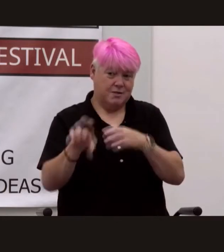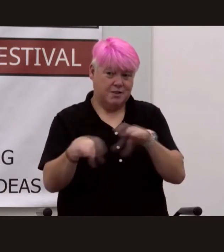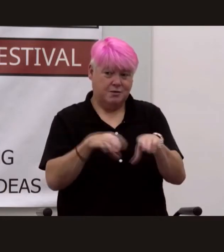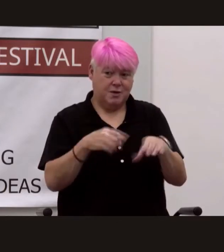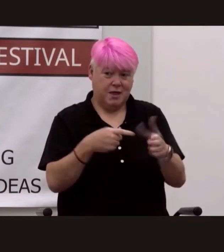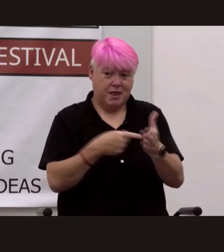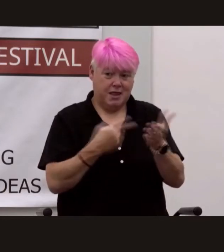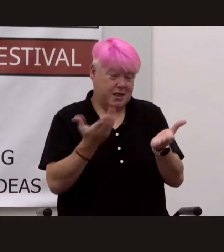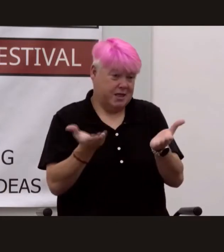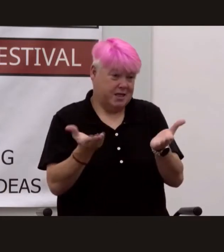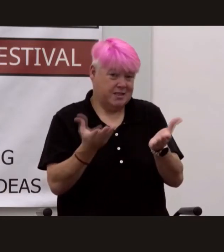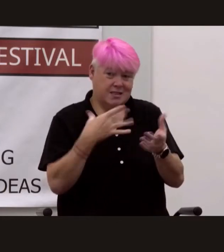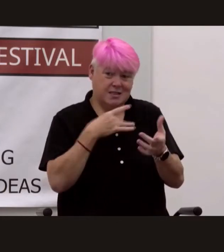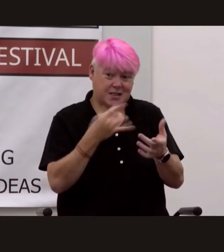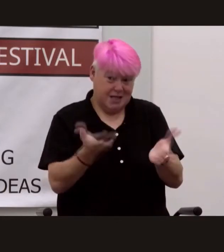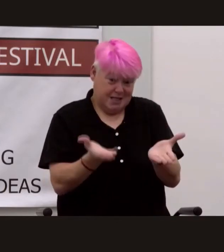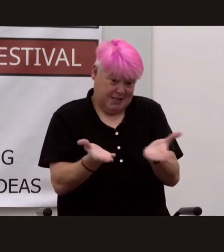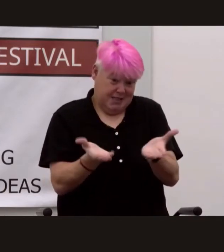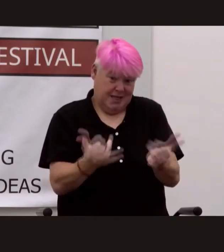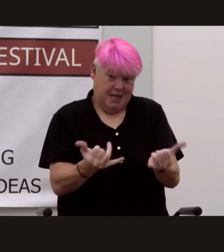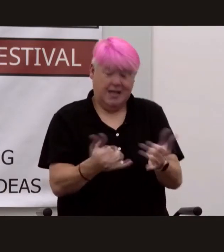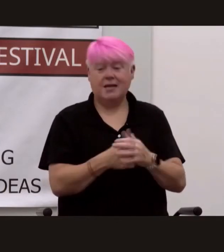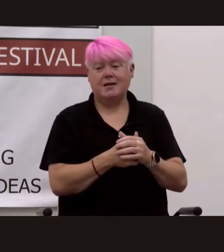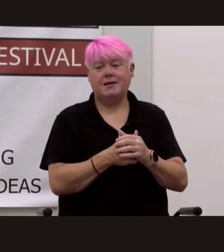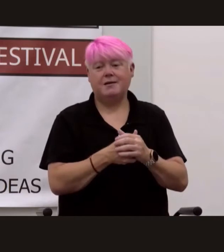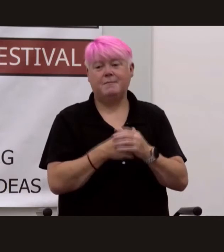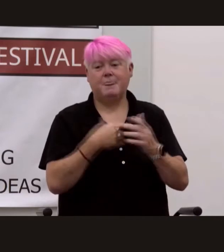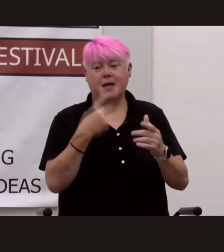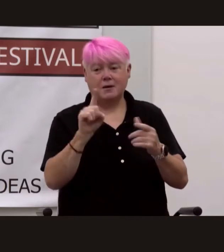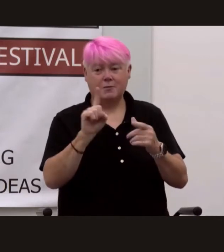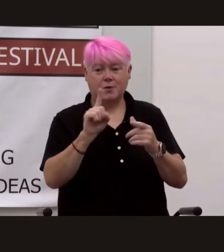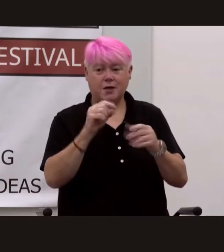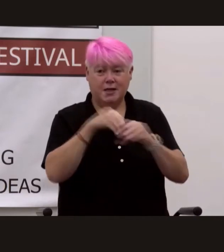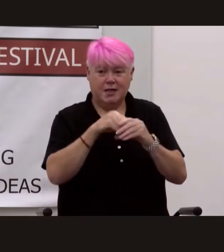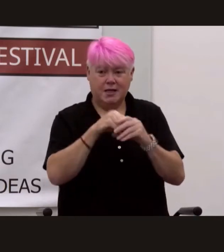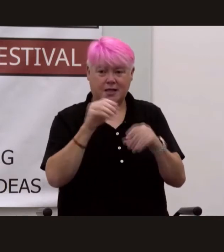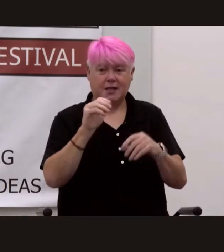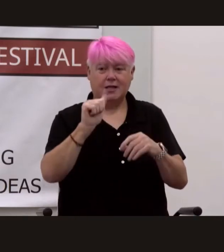I had one in Alberta that was